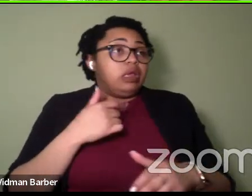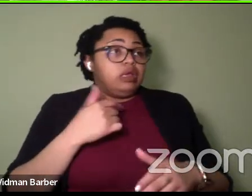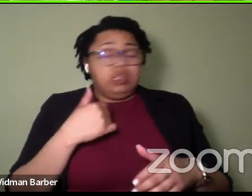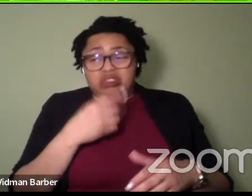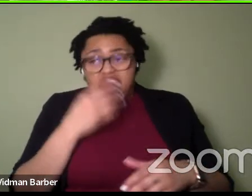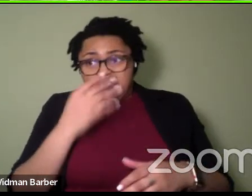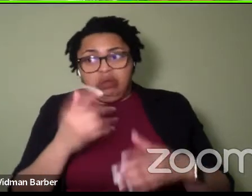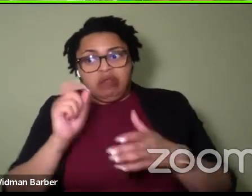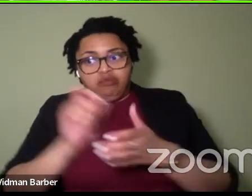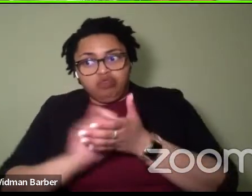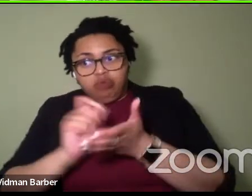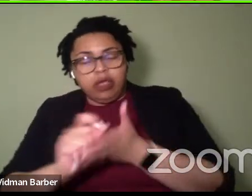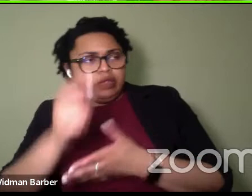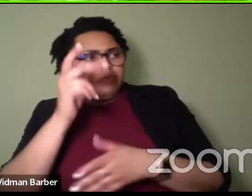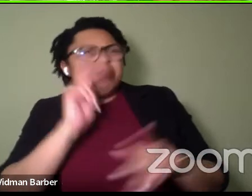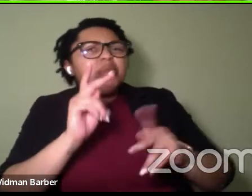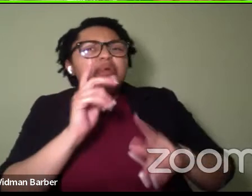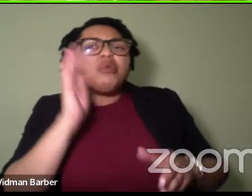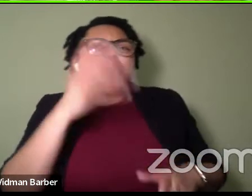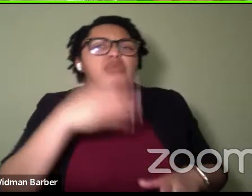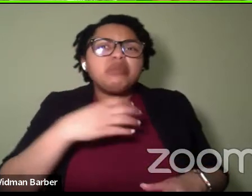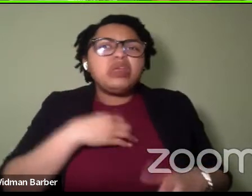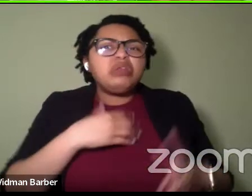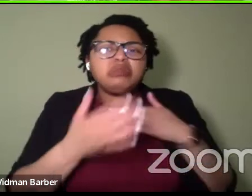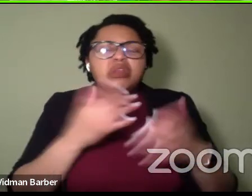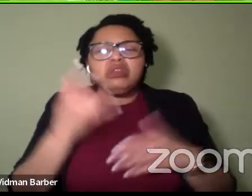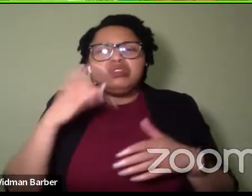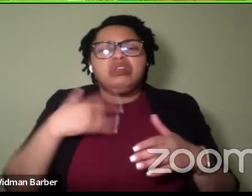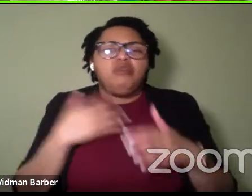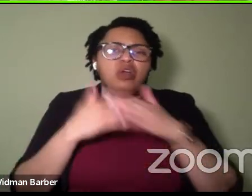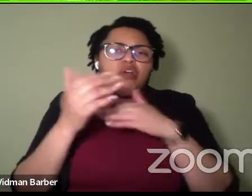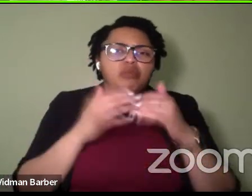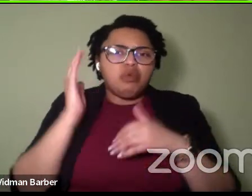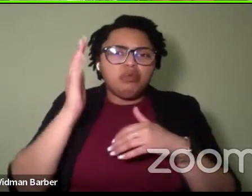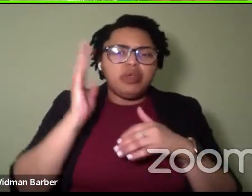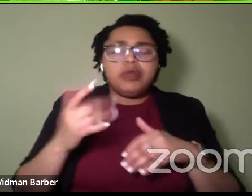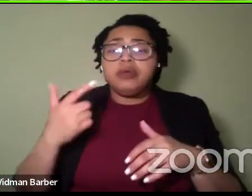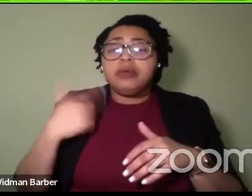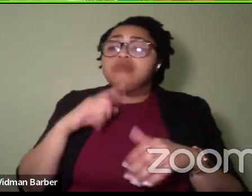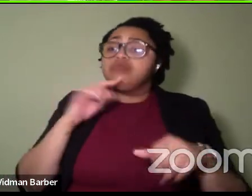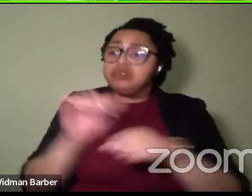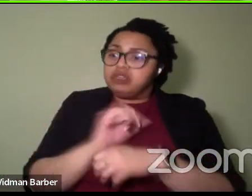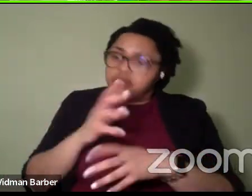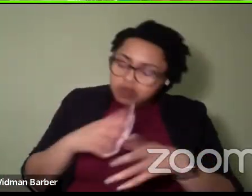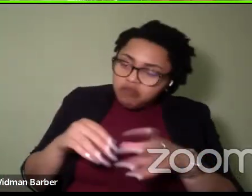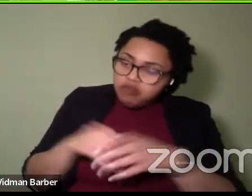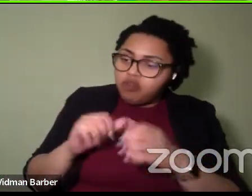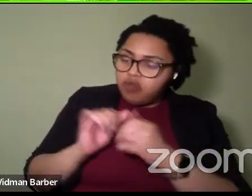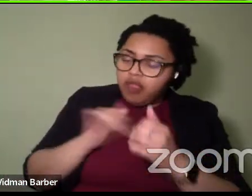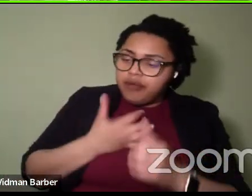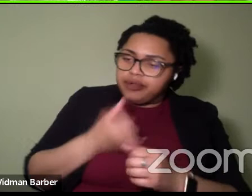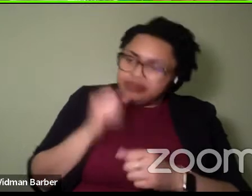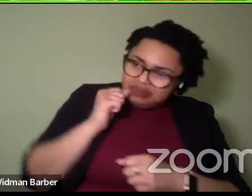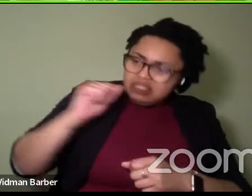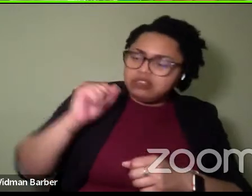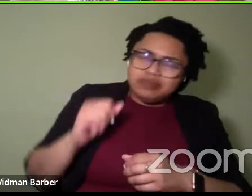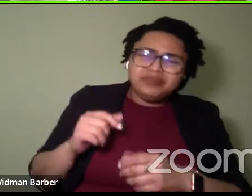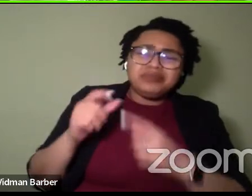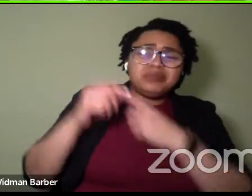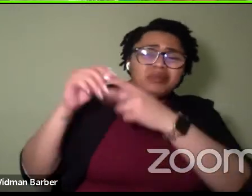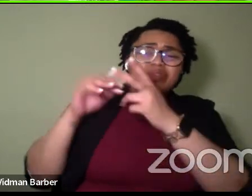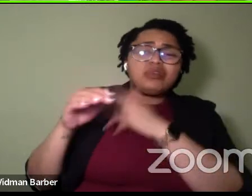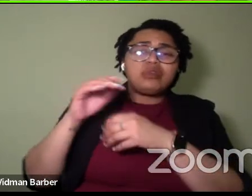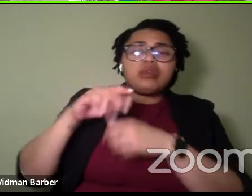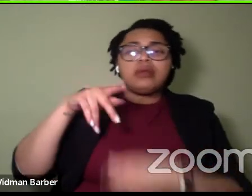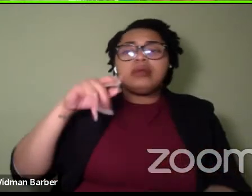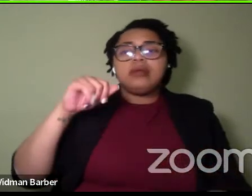to be uncomfortable. Was just, having to tap into our resilience and to our resistance, especially during the pandemic. We saw how the